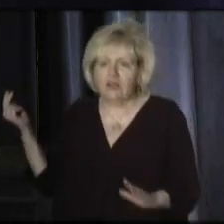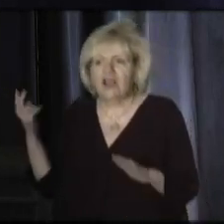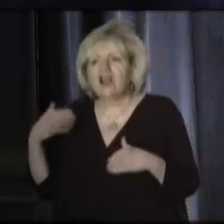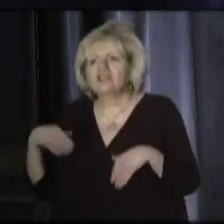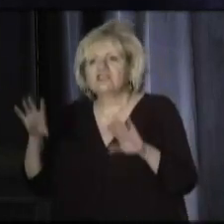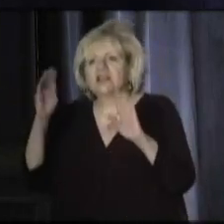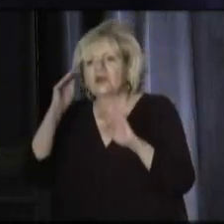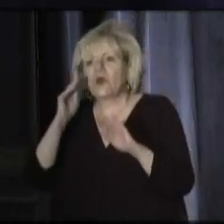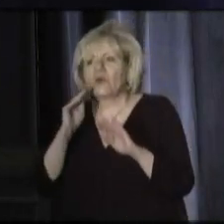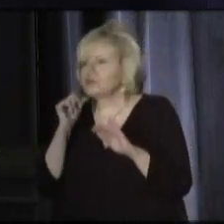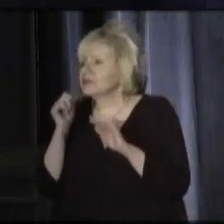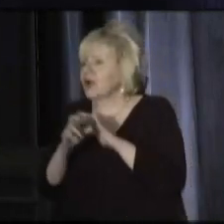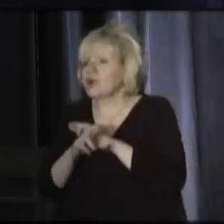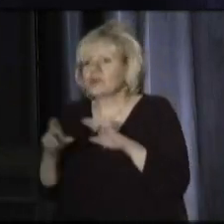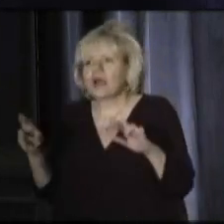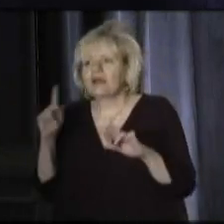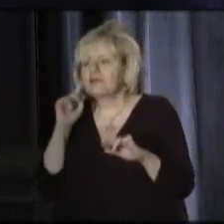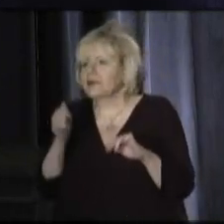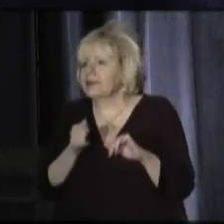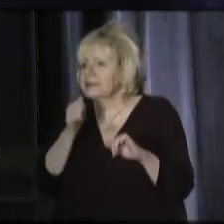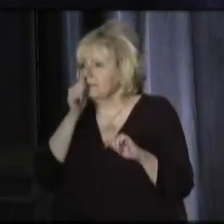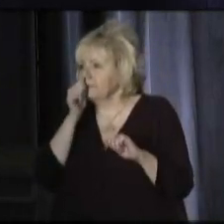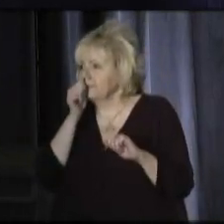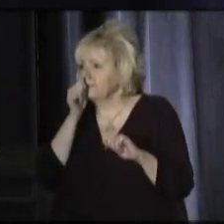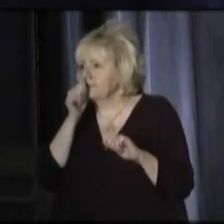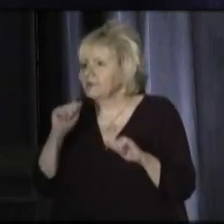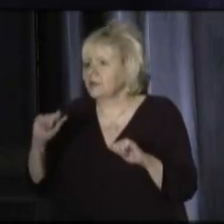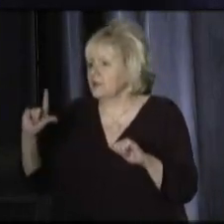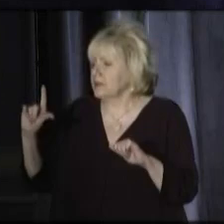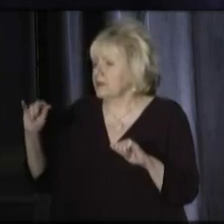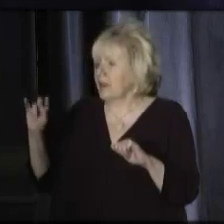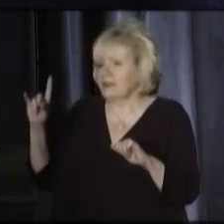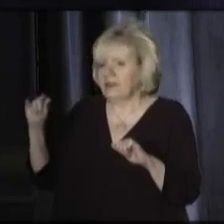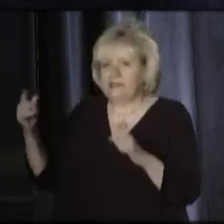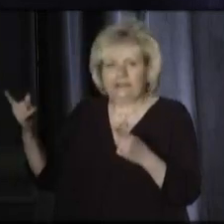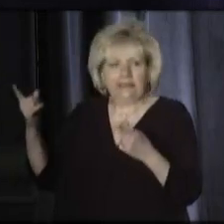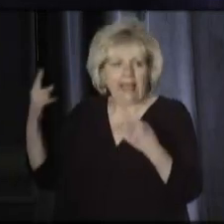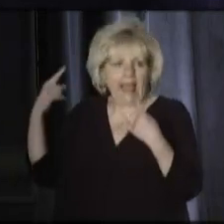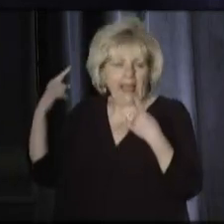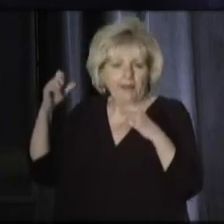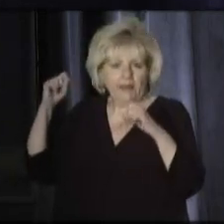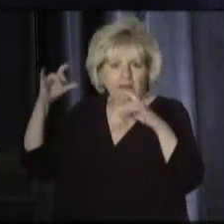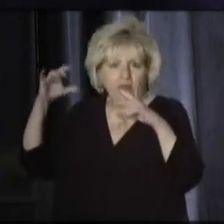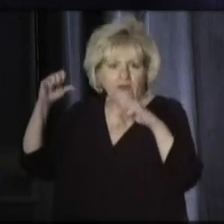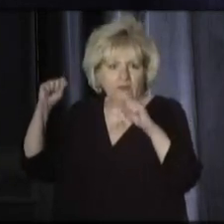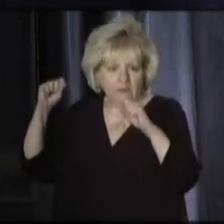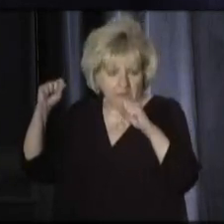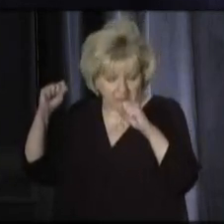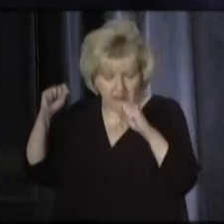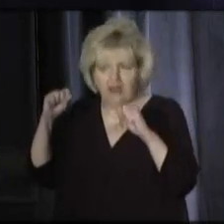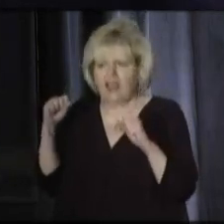service. It's really an honor to be here. Thank you, Kathy. Thank you, everybody. And thank you to all my fellow panelists